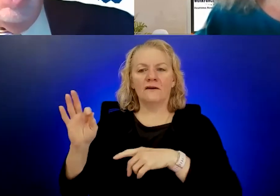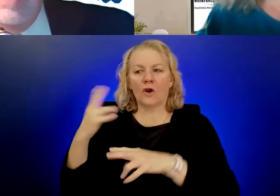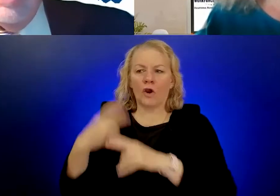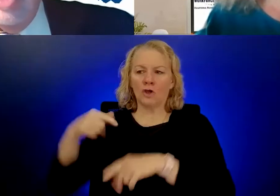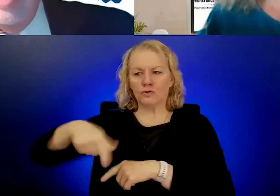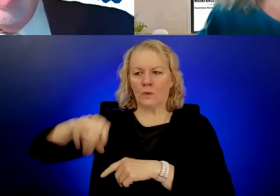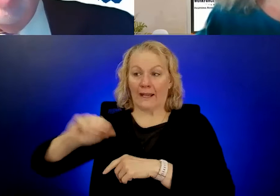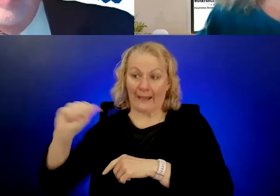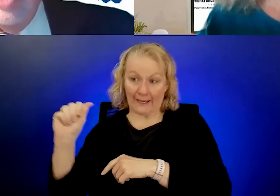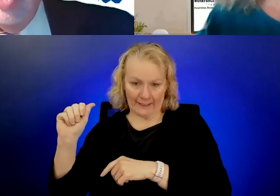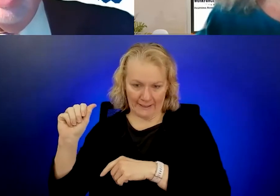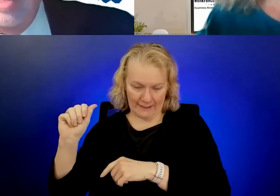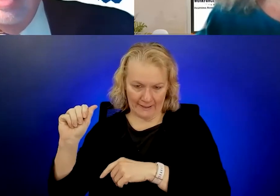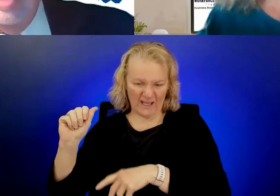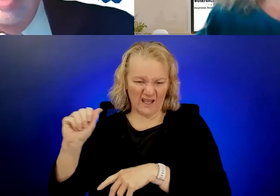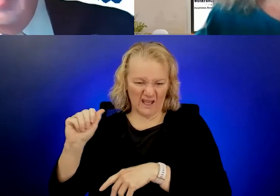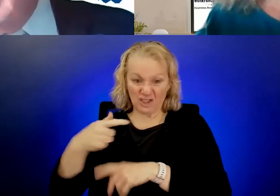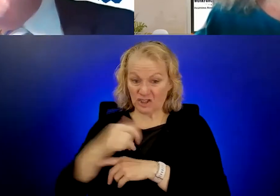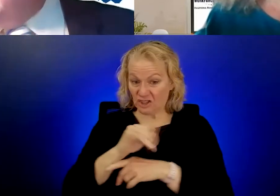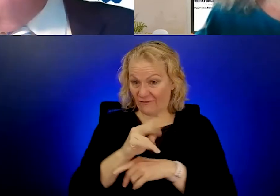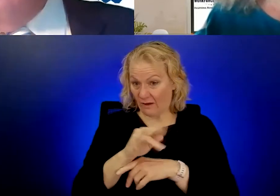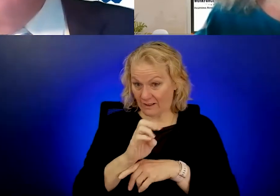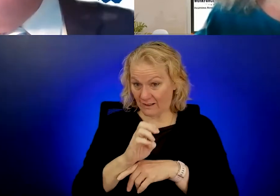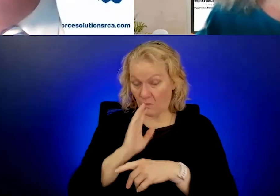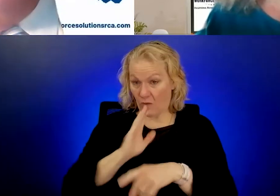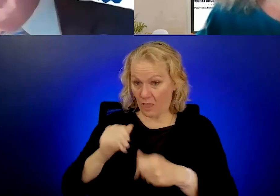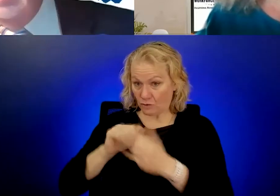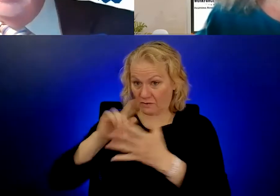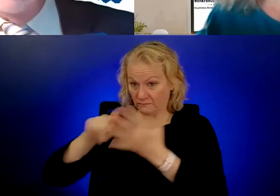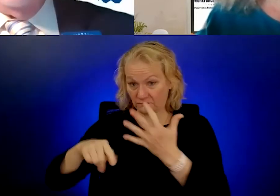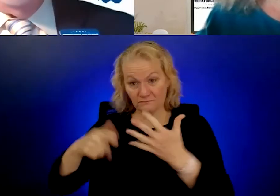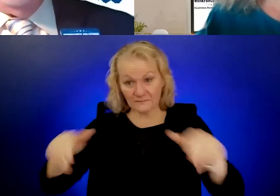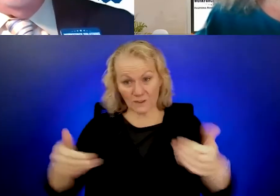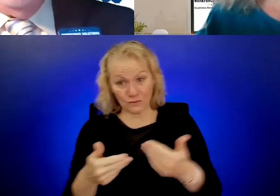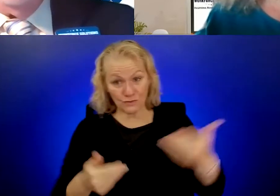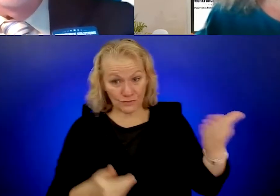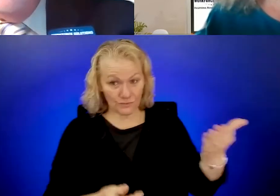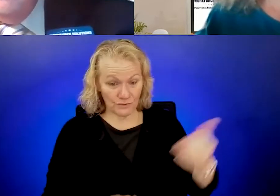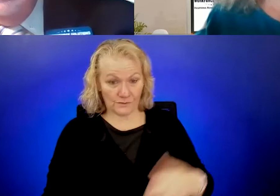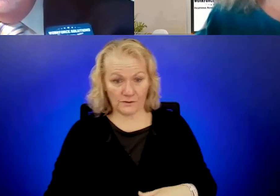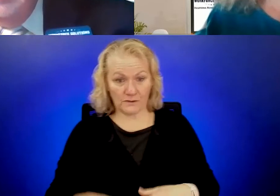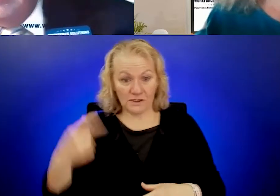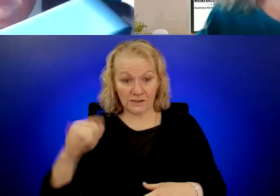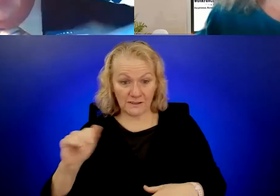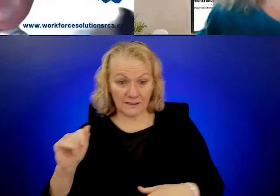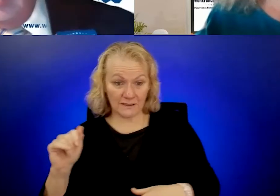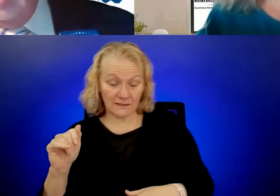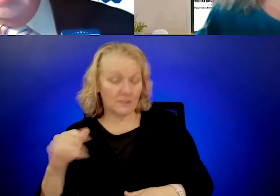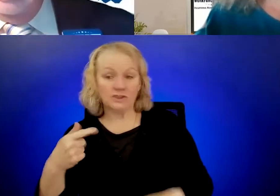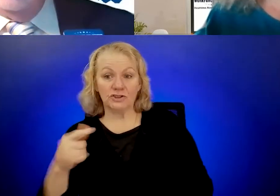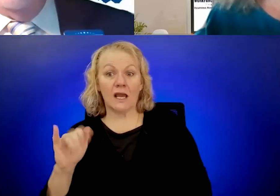going to address several of these issues today, and allow me to introduce her, please. Giovanne